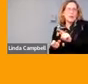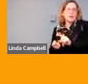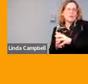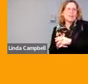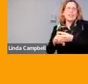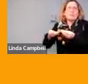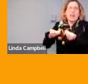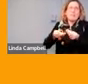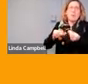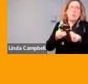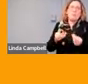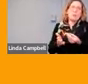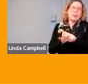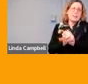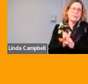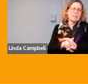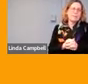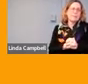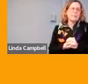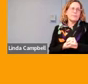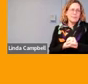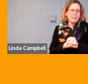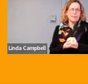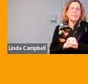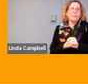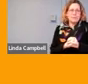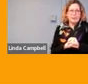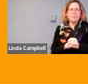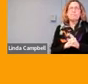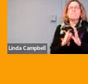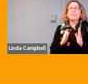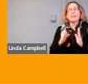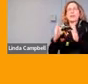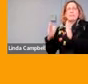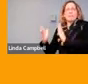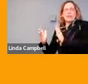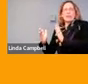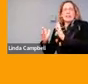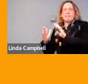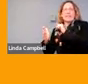investment is decreasing, and you're spending more and more money.